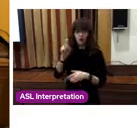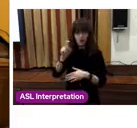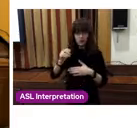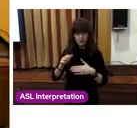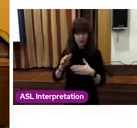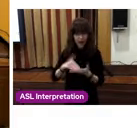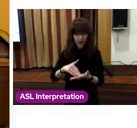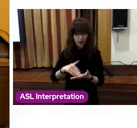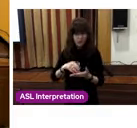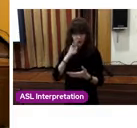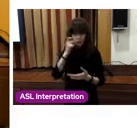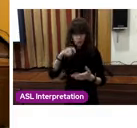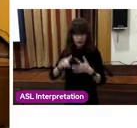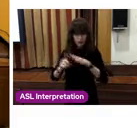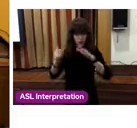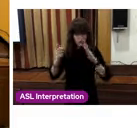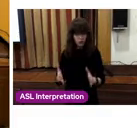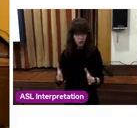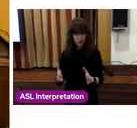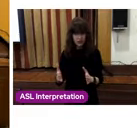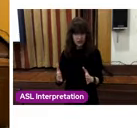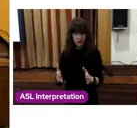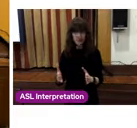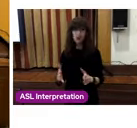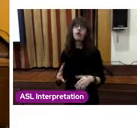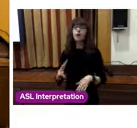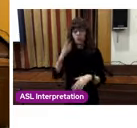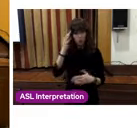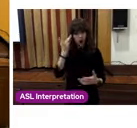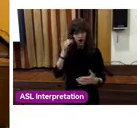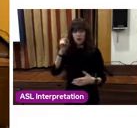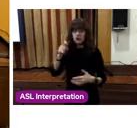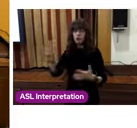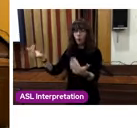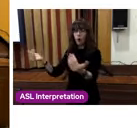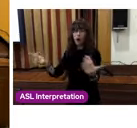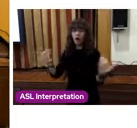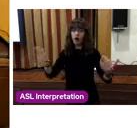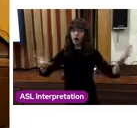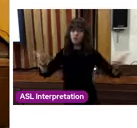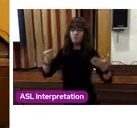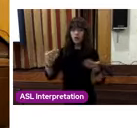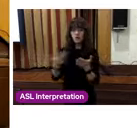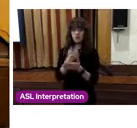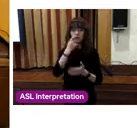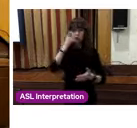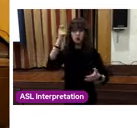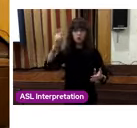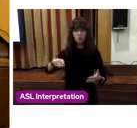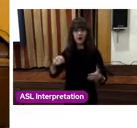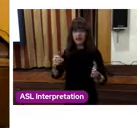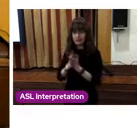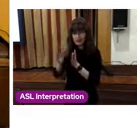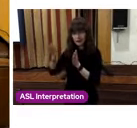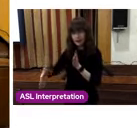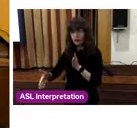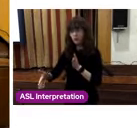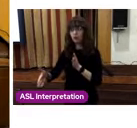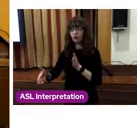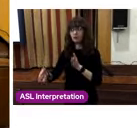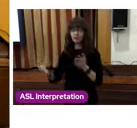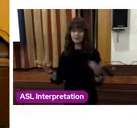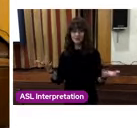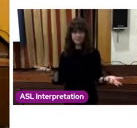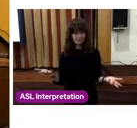to start from the scenario. We should welcome our Ukrainian, our new Ukrainian neighbors.